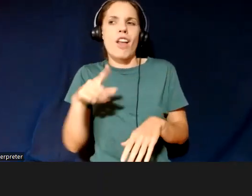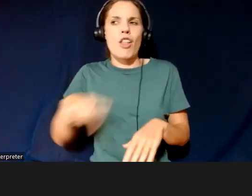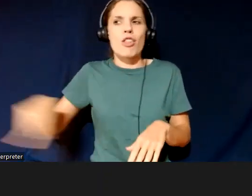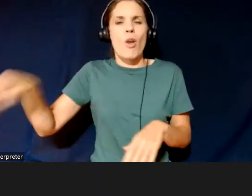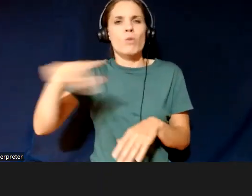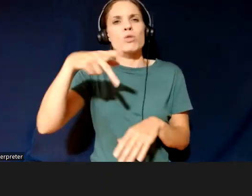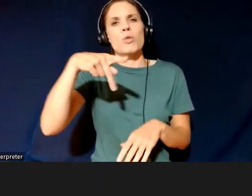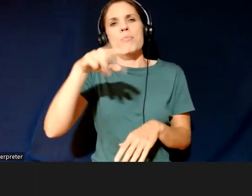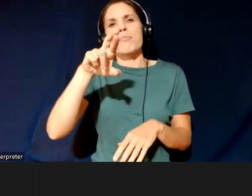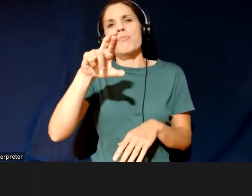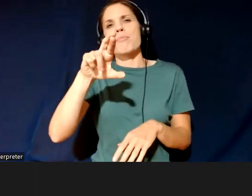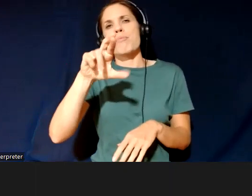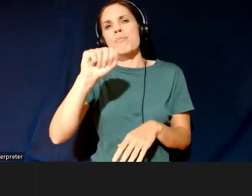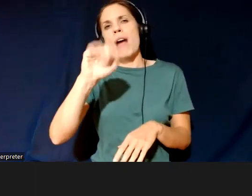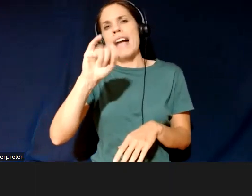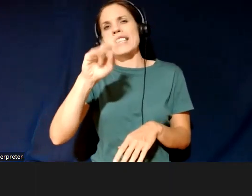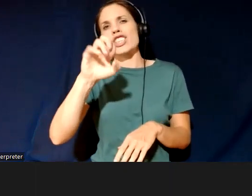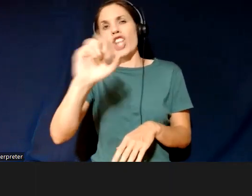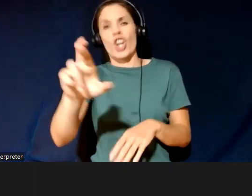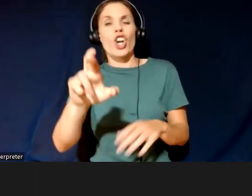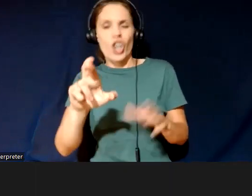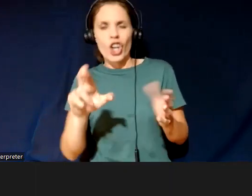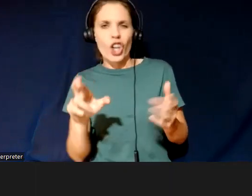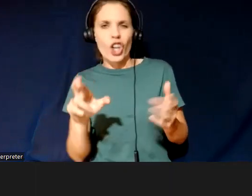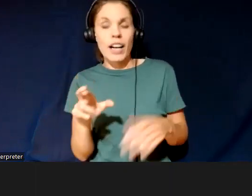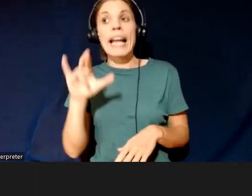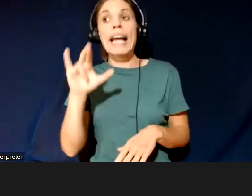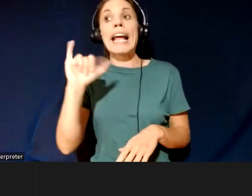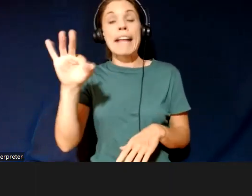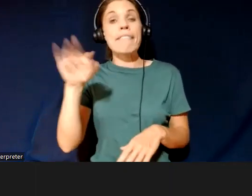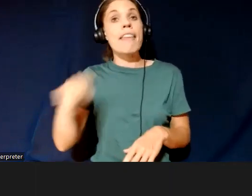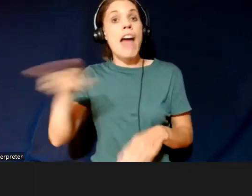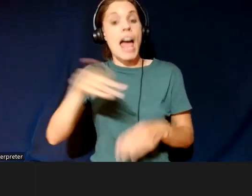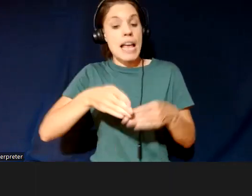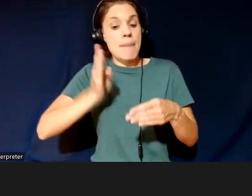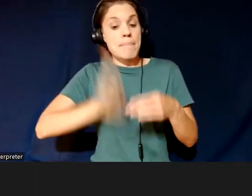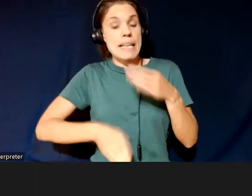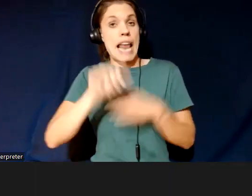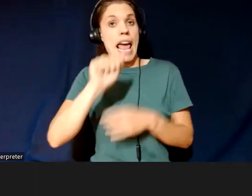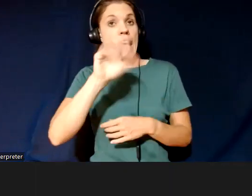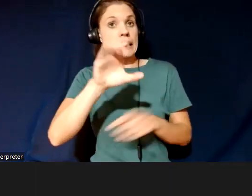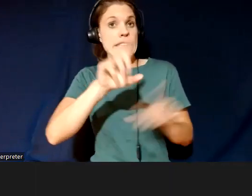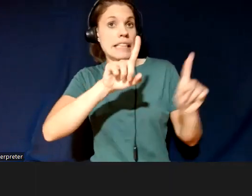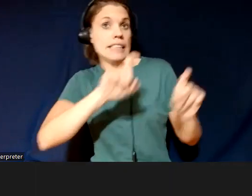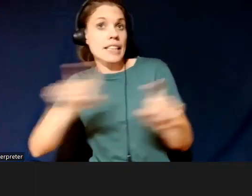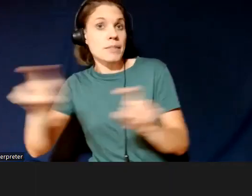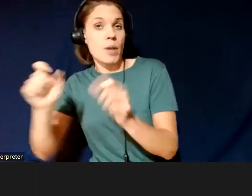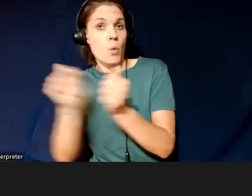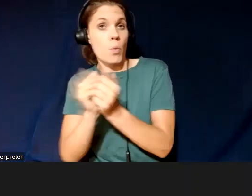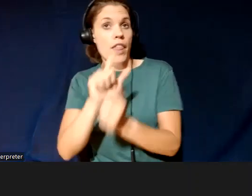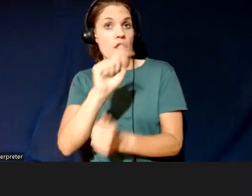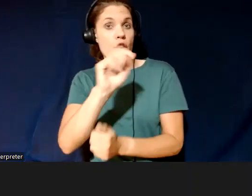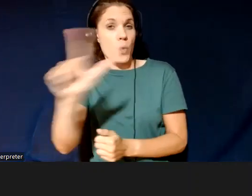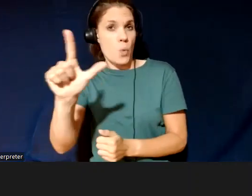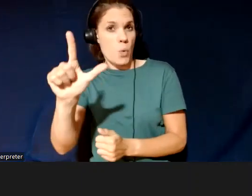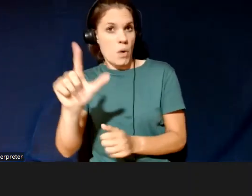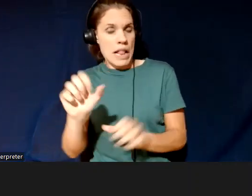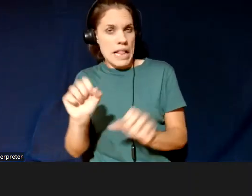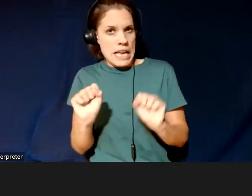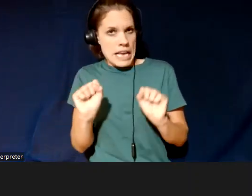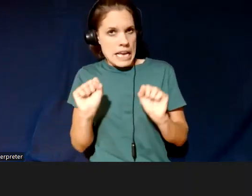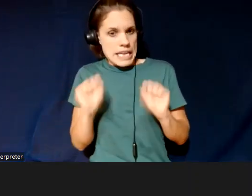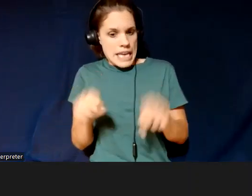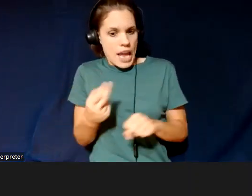if conservation practitioners complete an AC assessment using the tool, is there a way to capture that work in